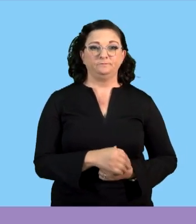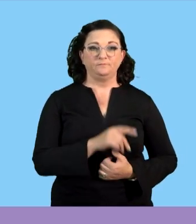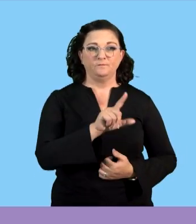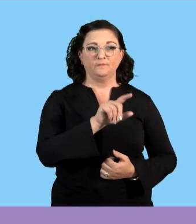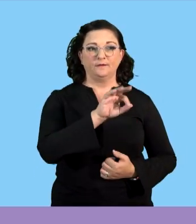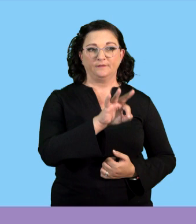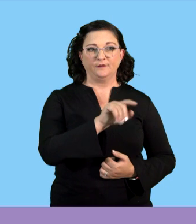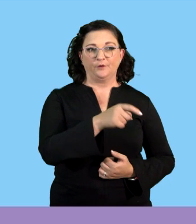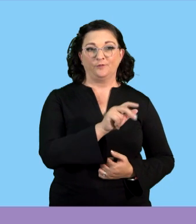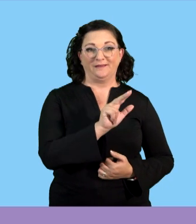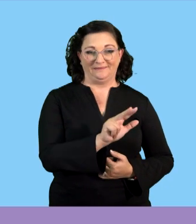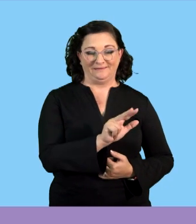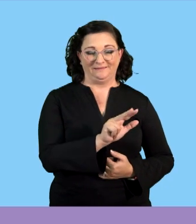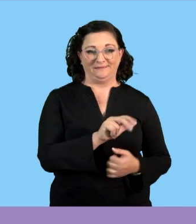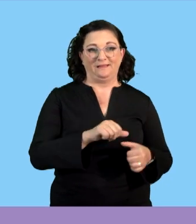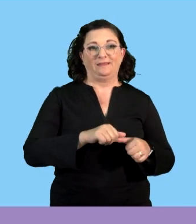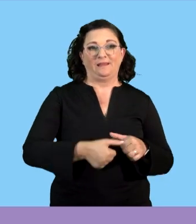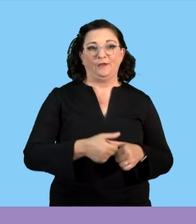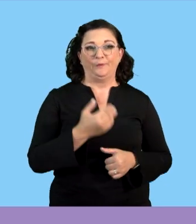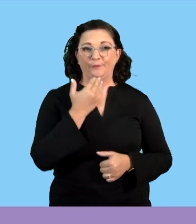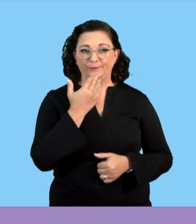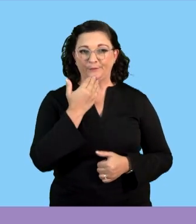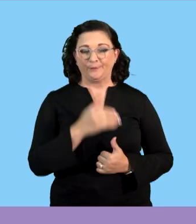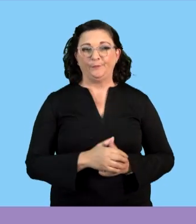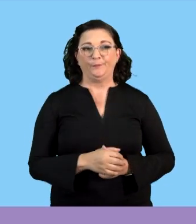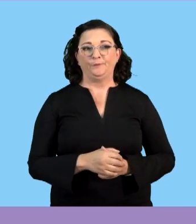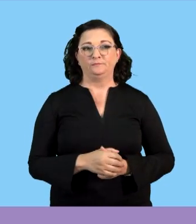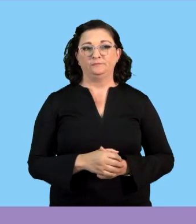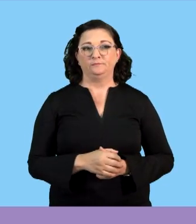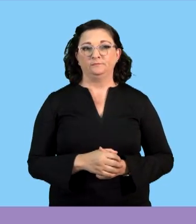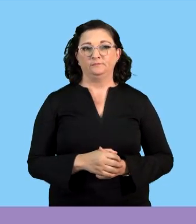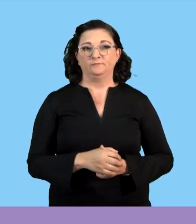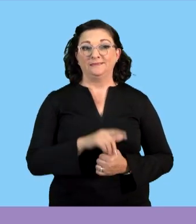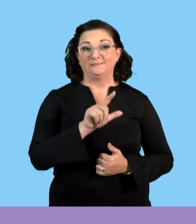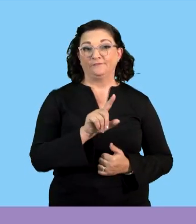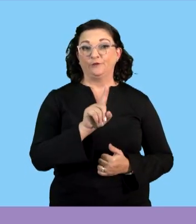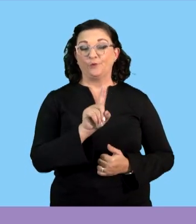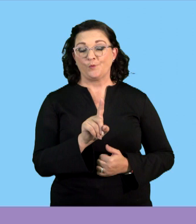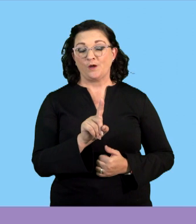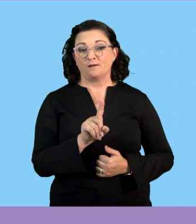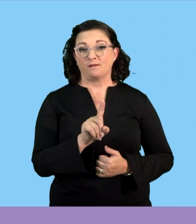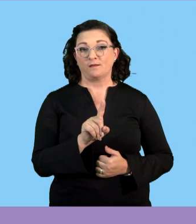73.8 kilograms, followed by a person with